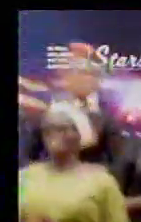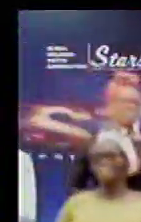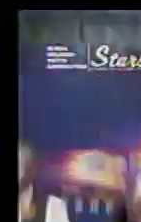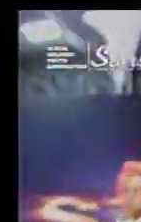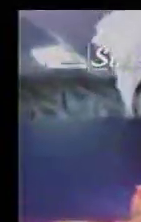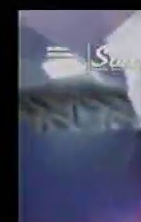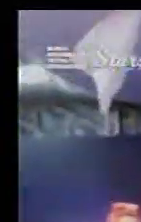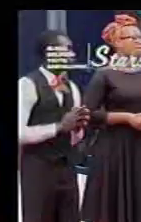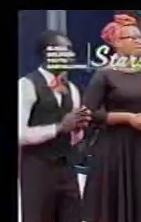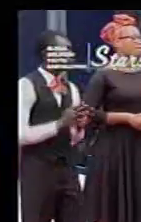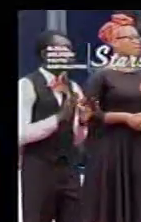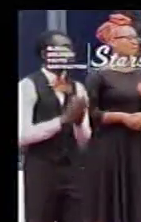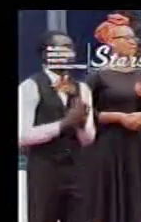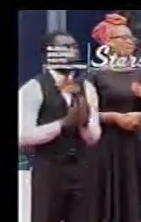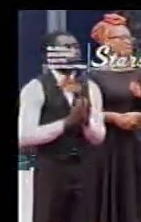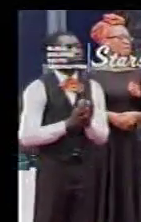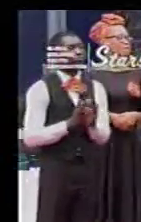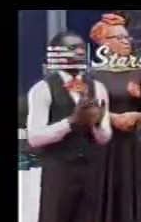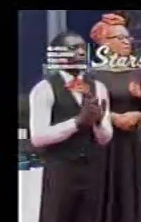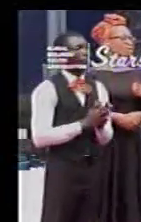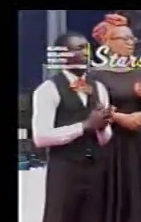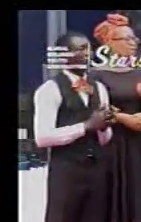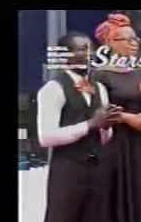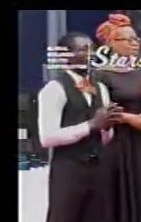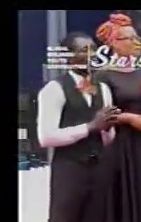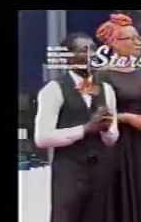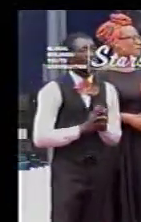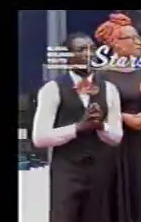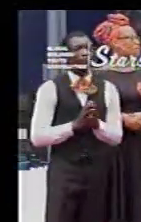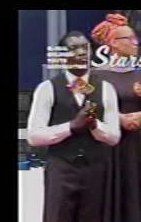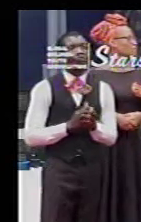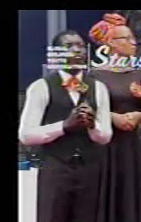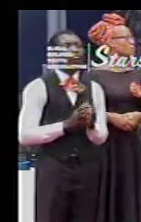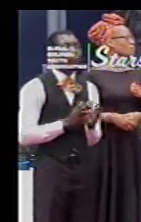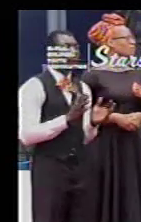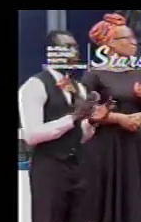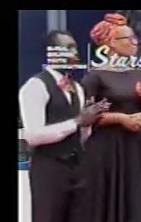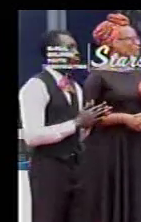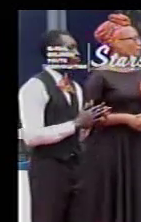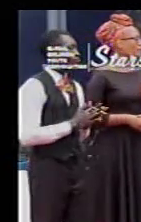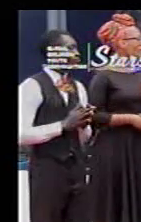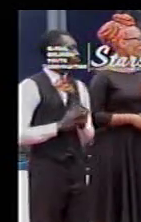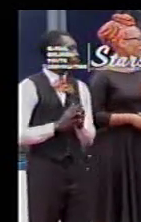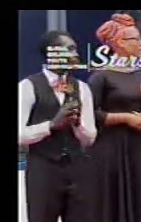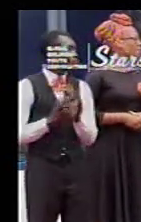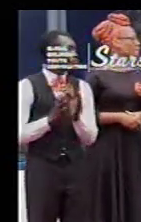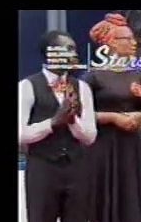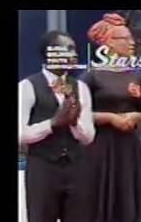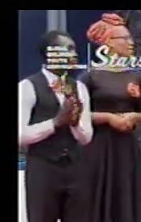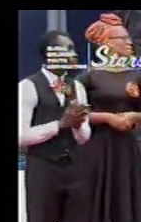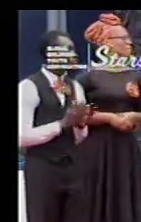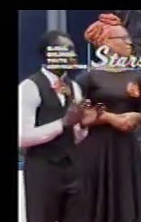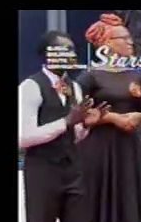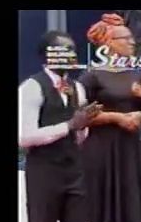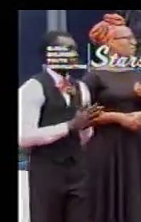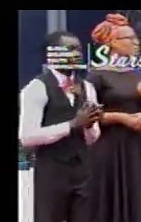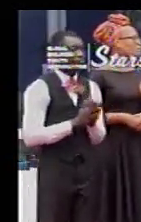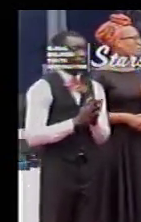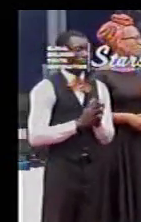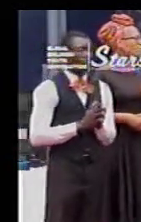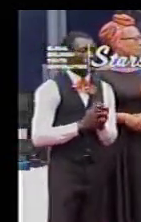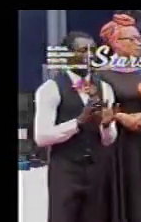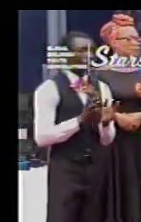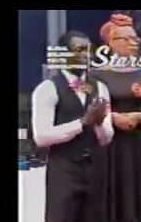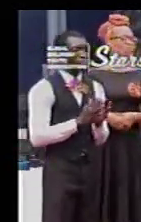Omega, you are worthy of my praises today. You are worthy of